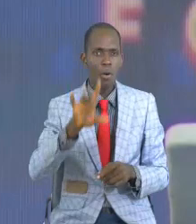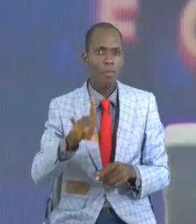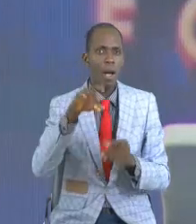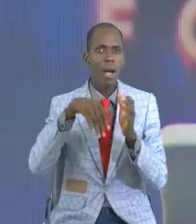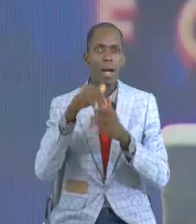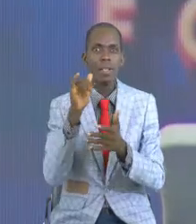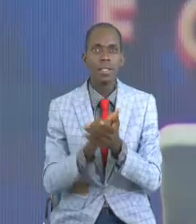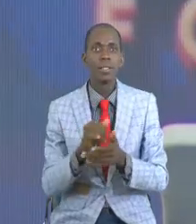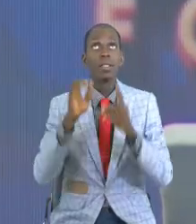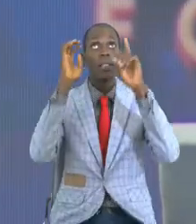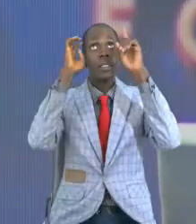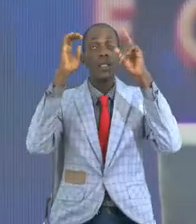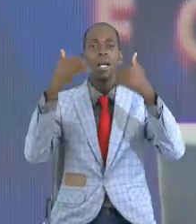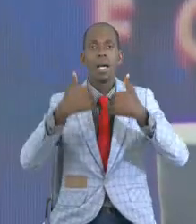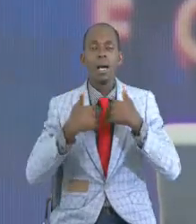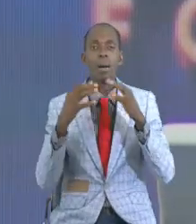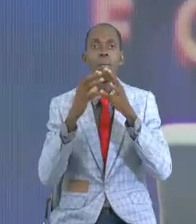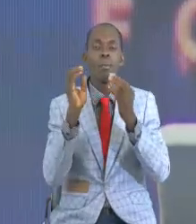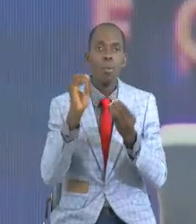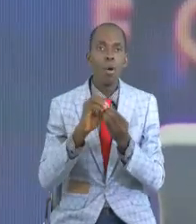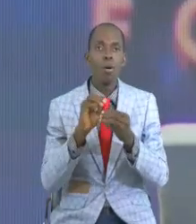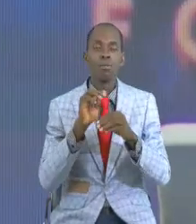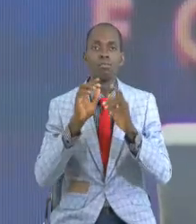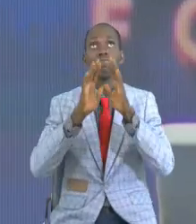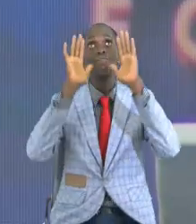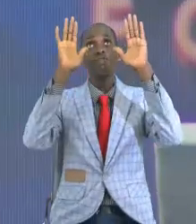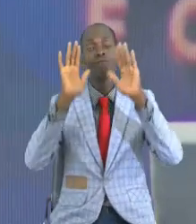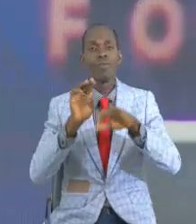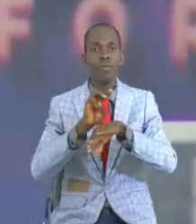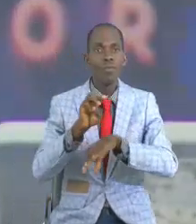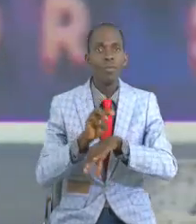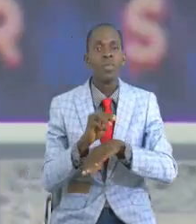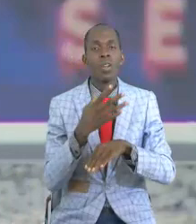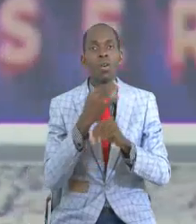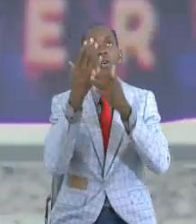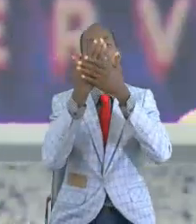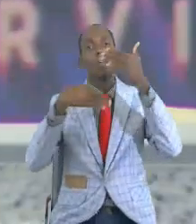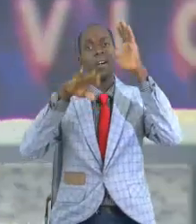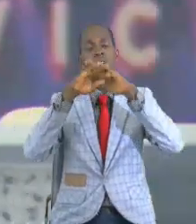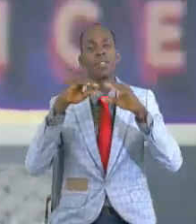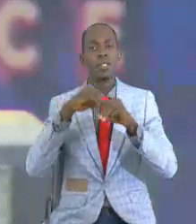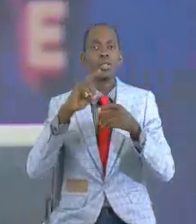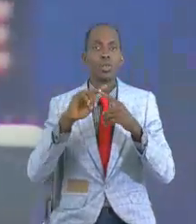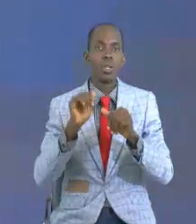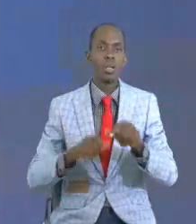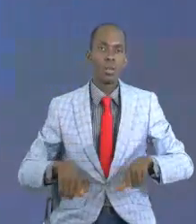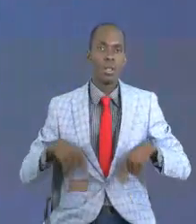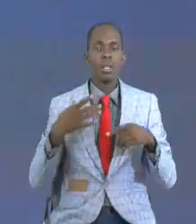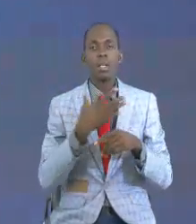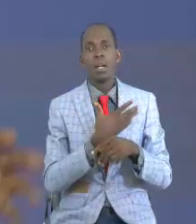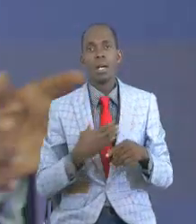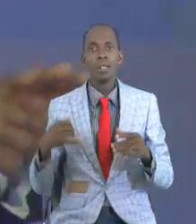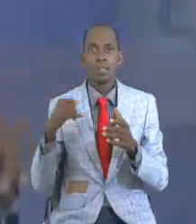more excellent ministry of all the provision of heaven into every life, and it is in your